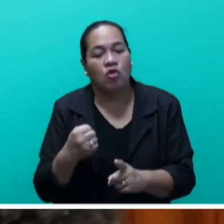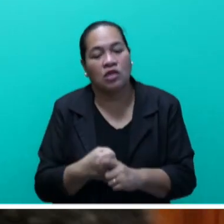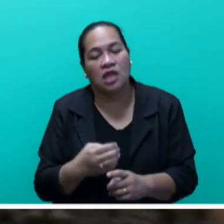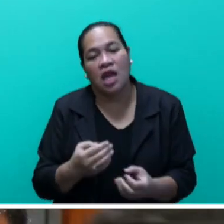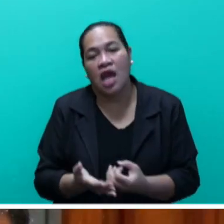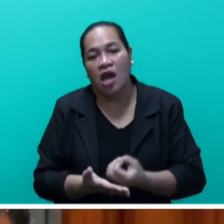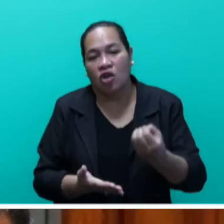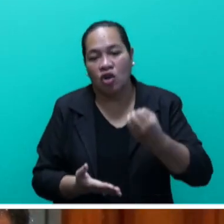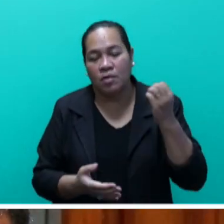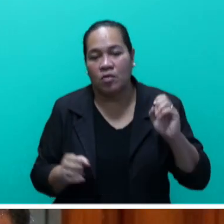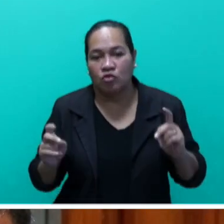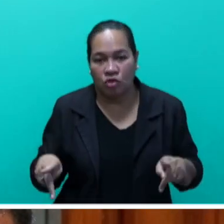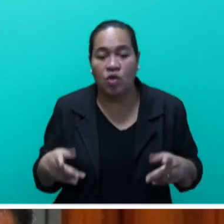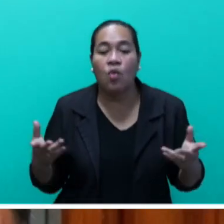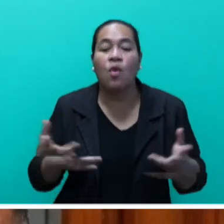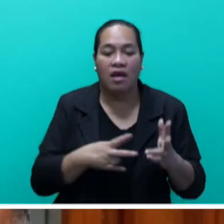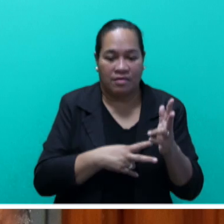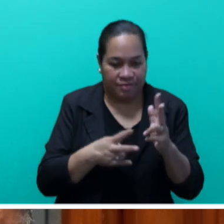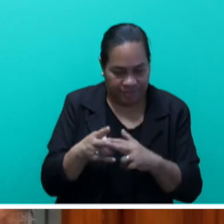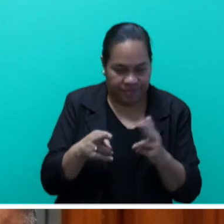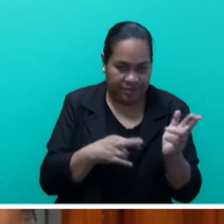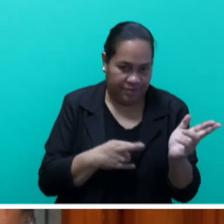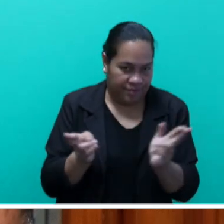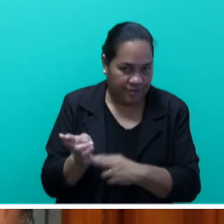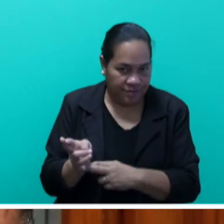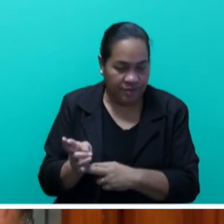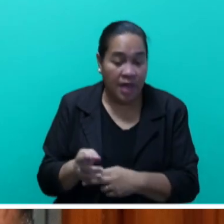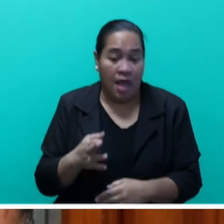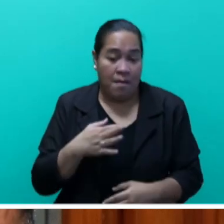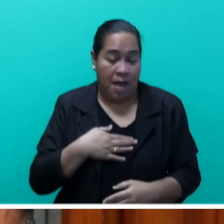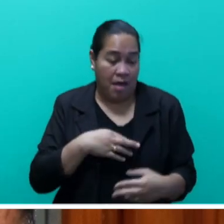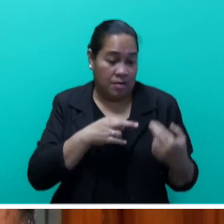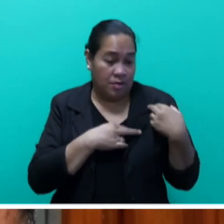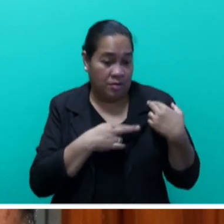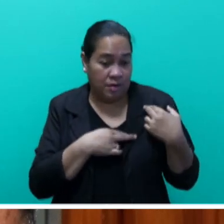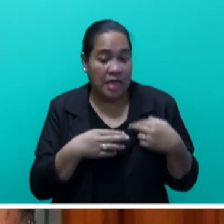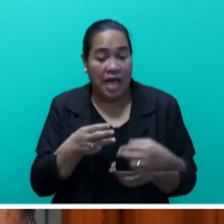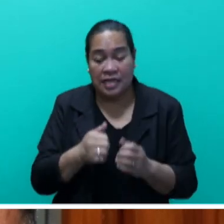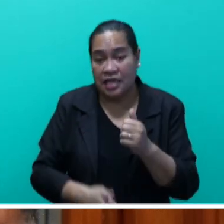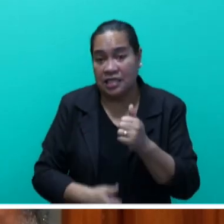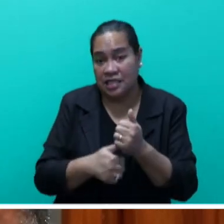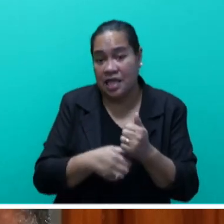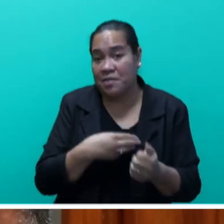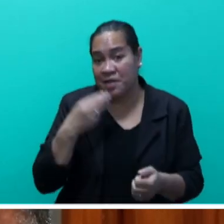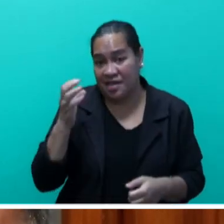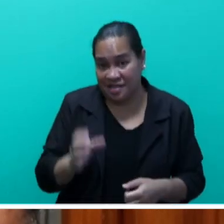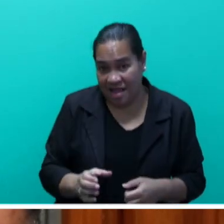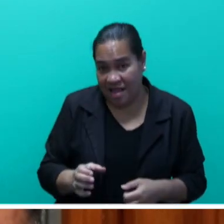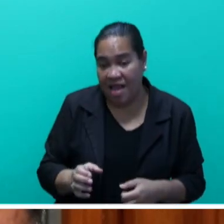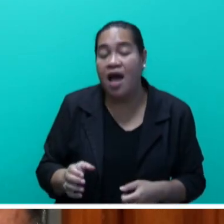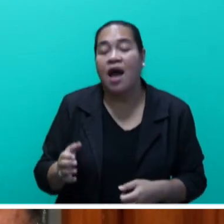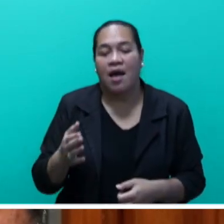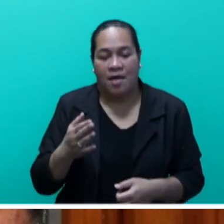our rural and maritime areas. Mr. Speaker, sir, in my capacity as the Assistant Minister for Rural and Maritime Development and